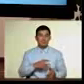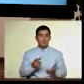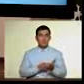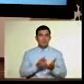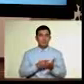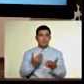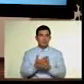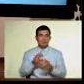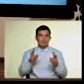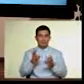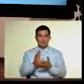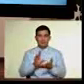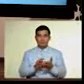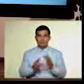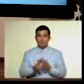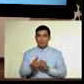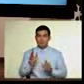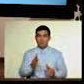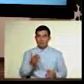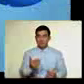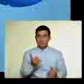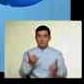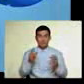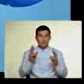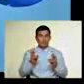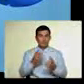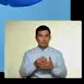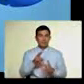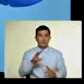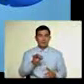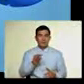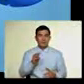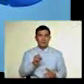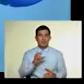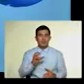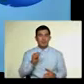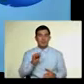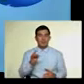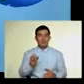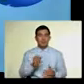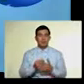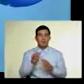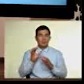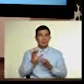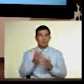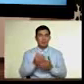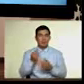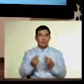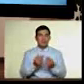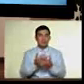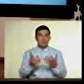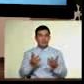mavzu nomini yozib qo'ying. Bugungi mavzu litosfera, tog' jinslari.